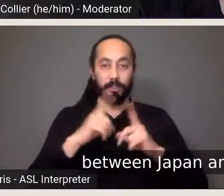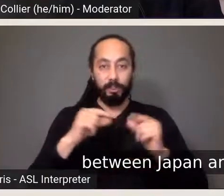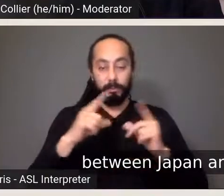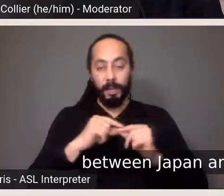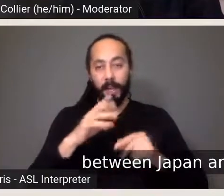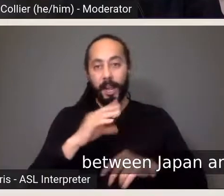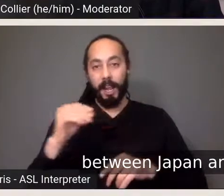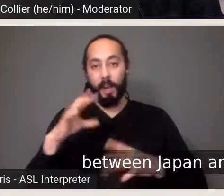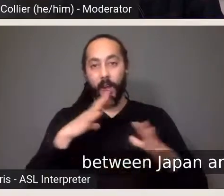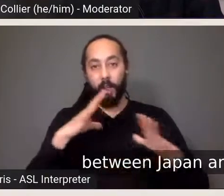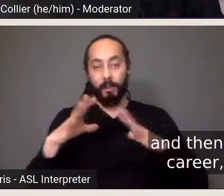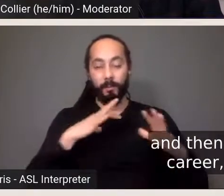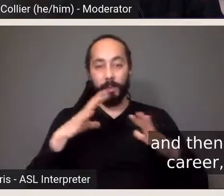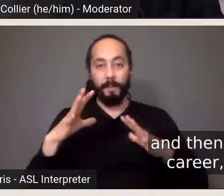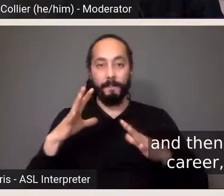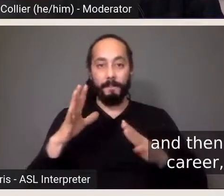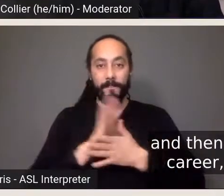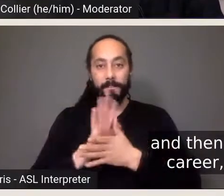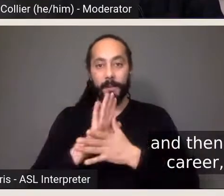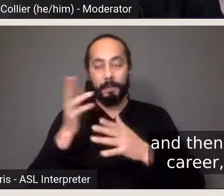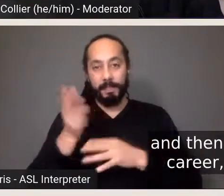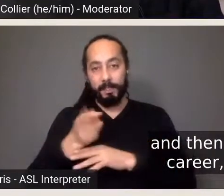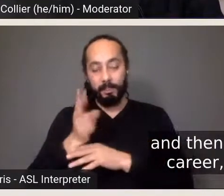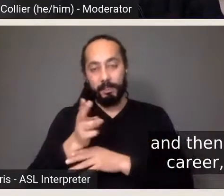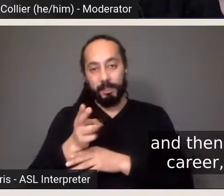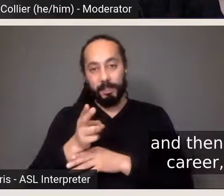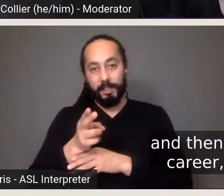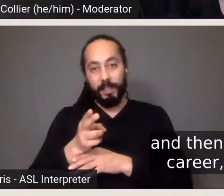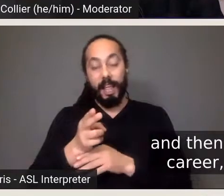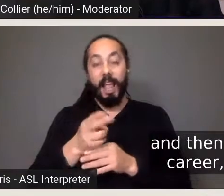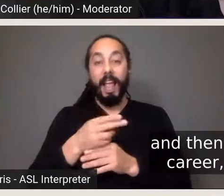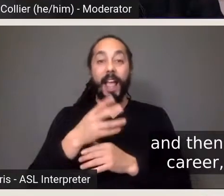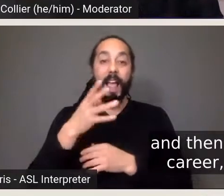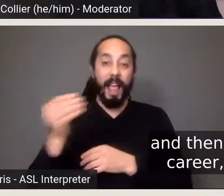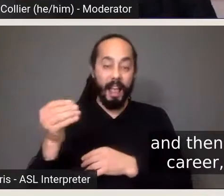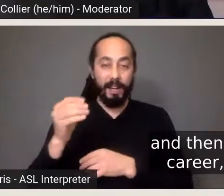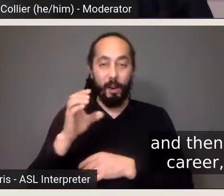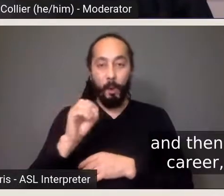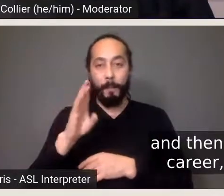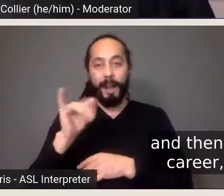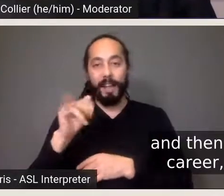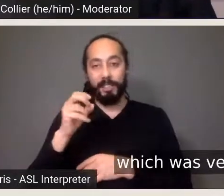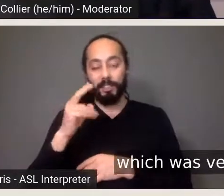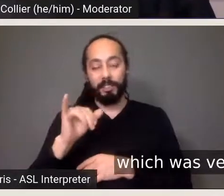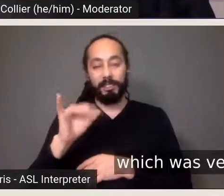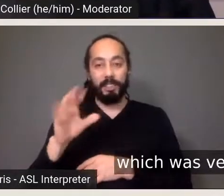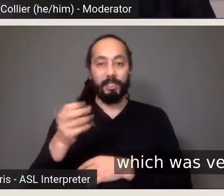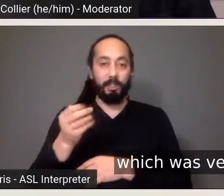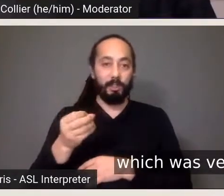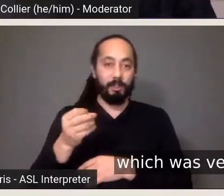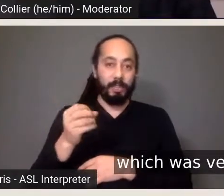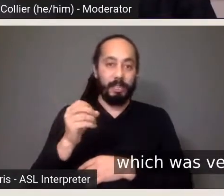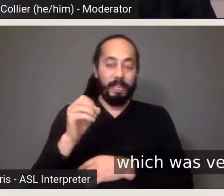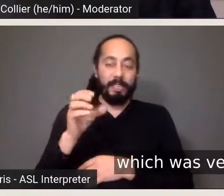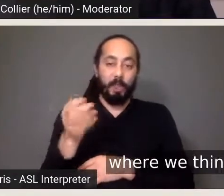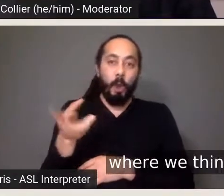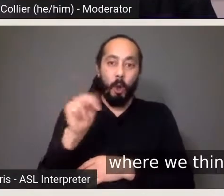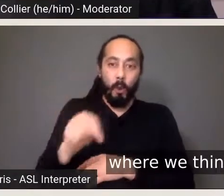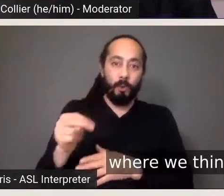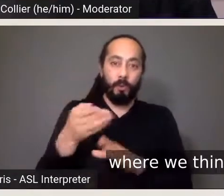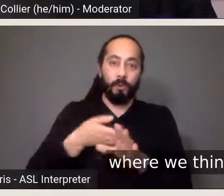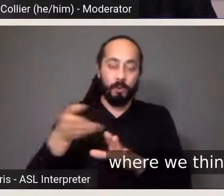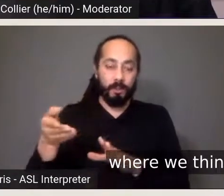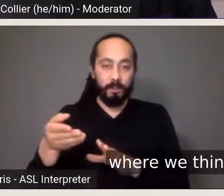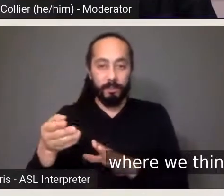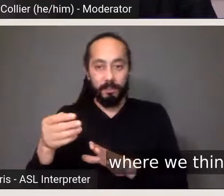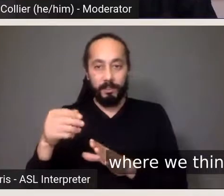Hollywood film history, and then Obayashi's own career, his older film, which was very important to him